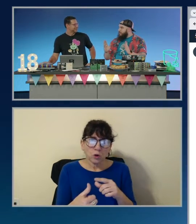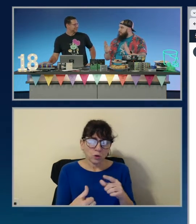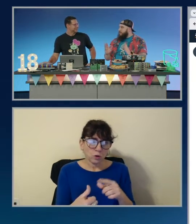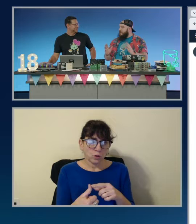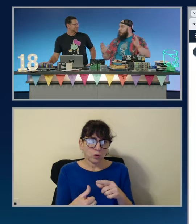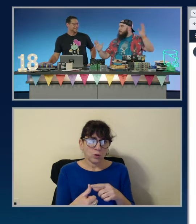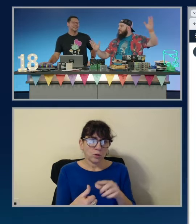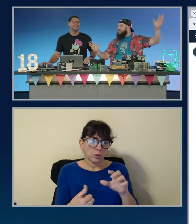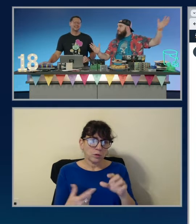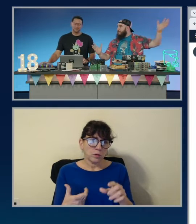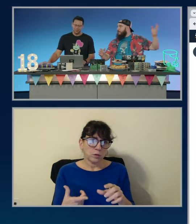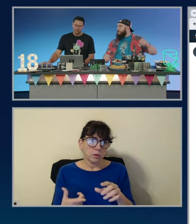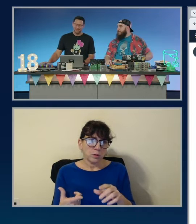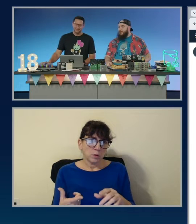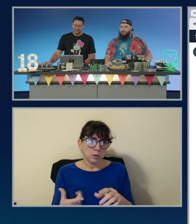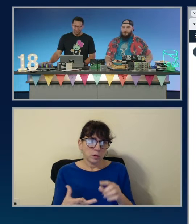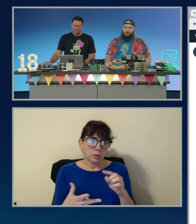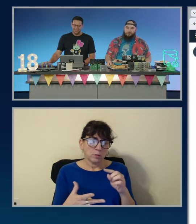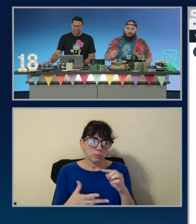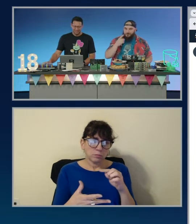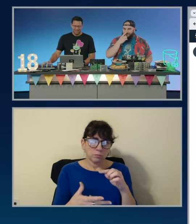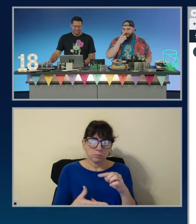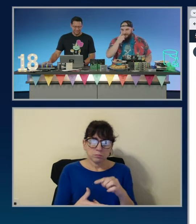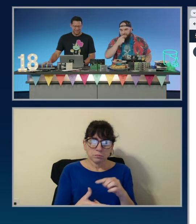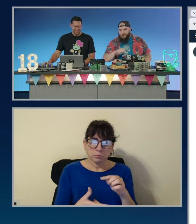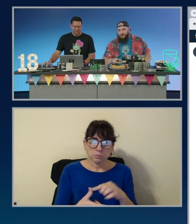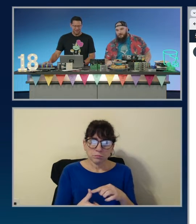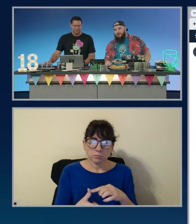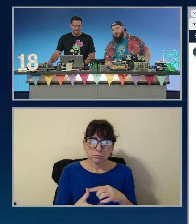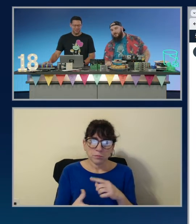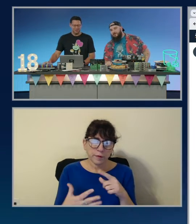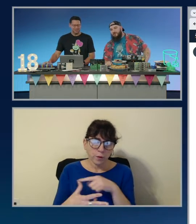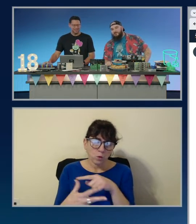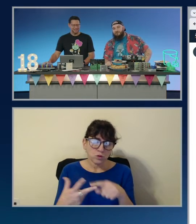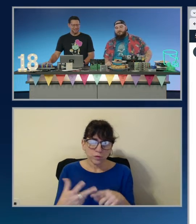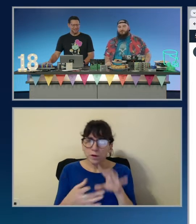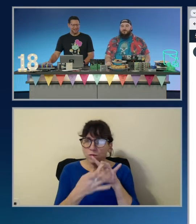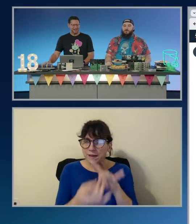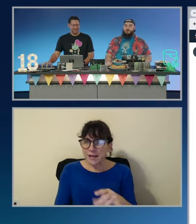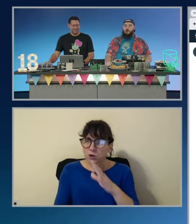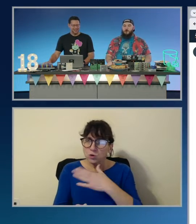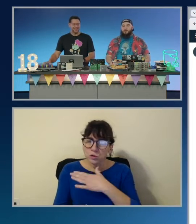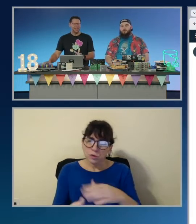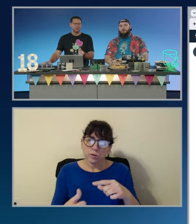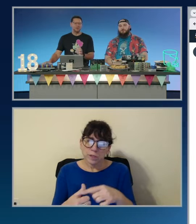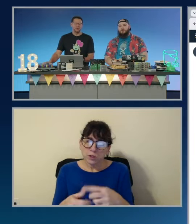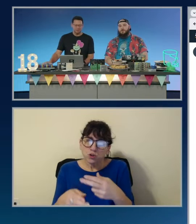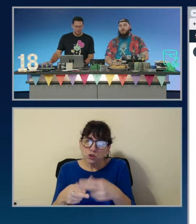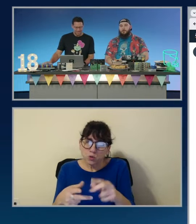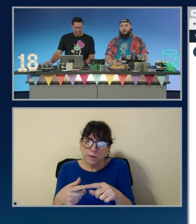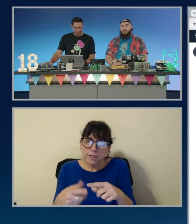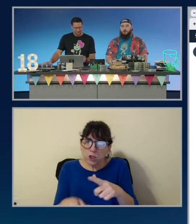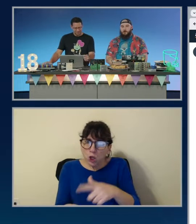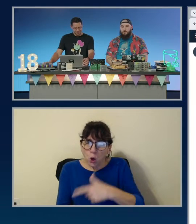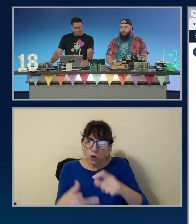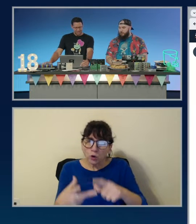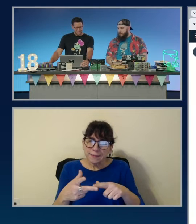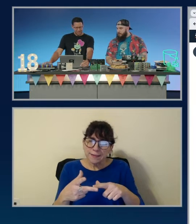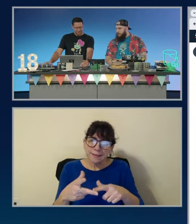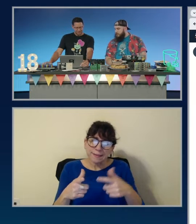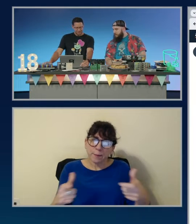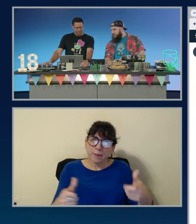is a middle size, and Opus is this big old song. So That makes total sense. more you know. I'm gonna pull the chat here. So